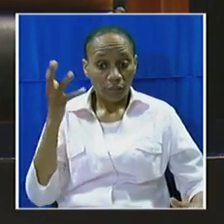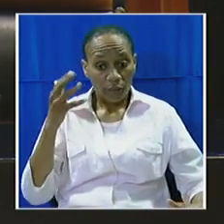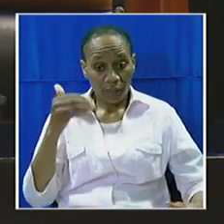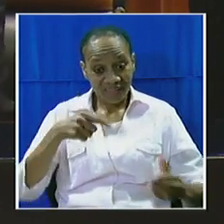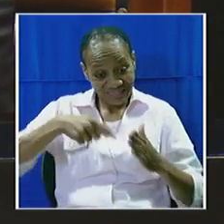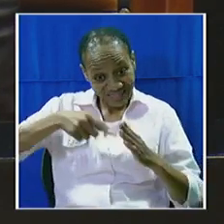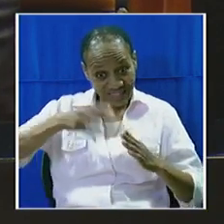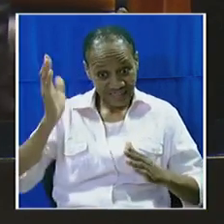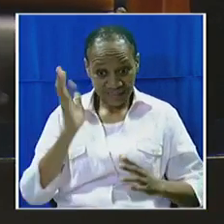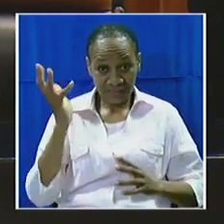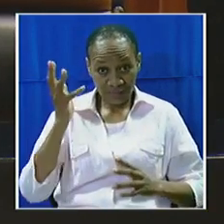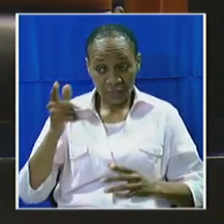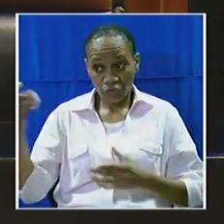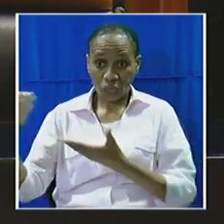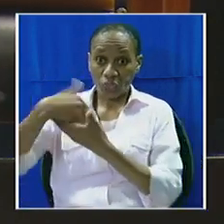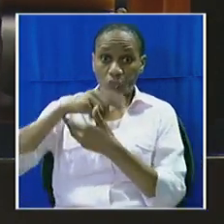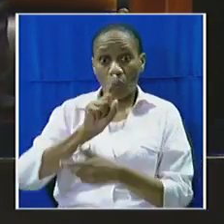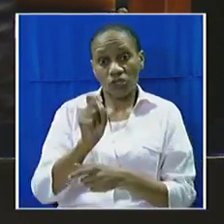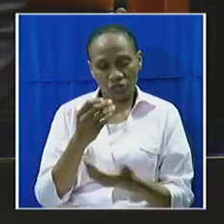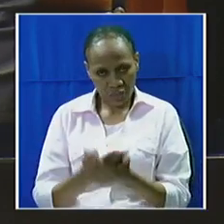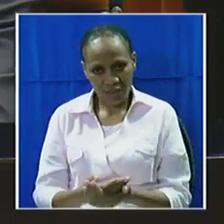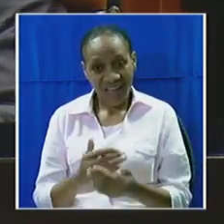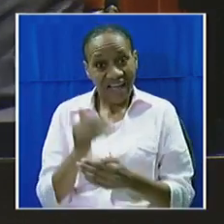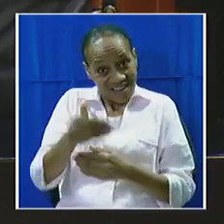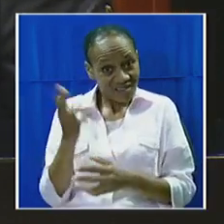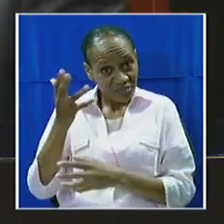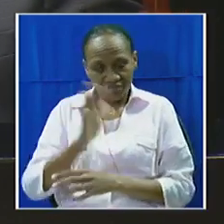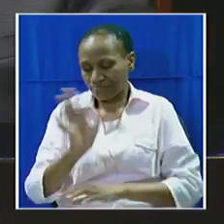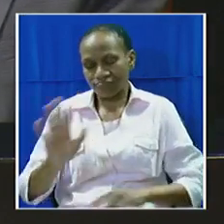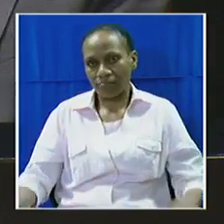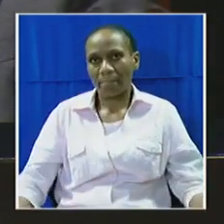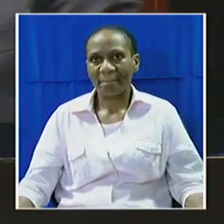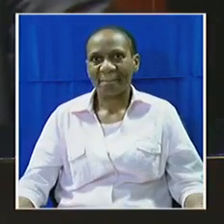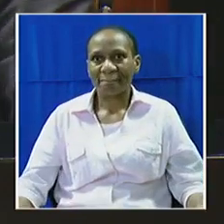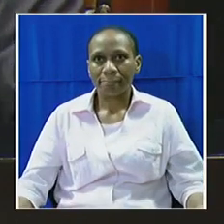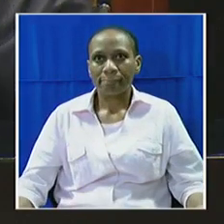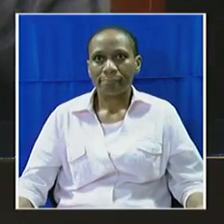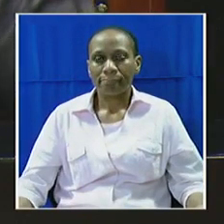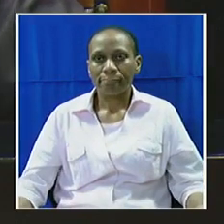all. So I just wanted to bring that to your attention. Chairperson,